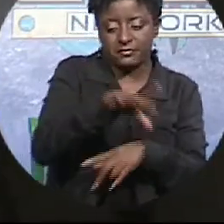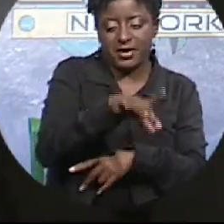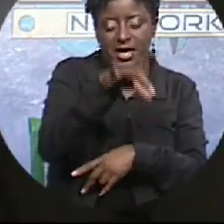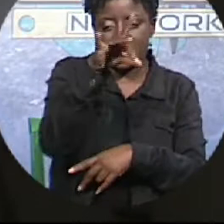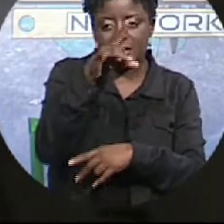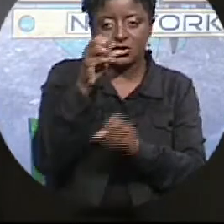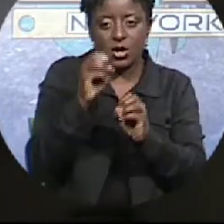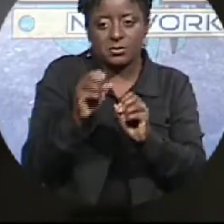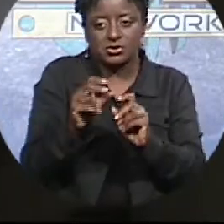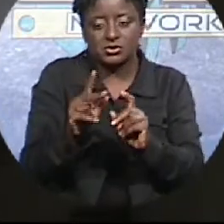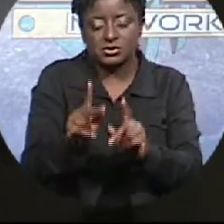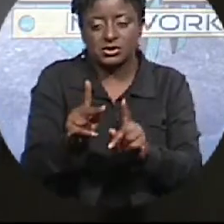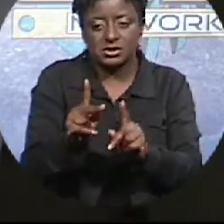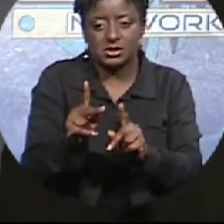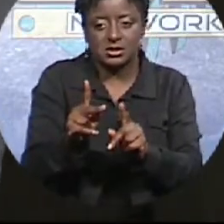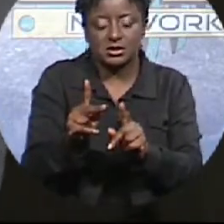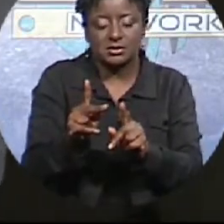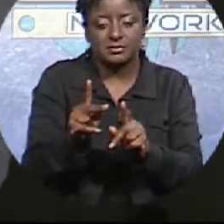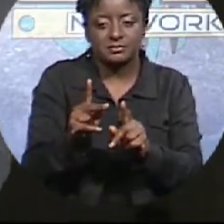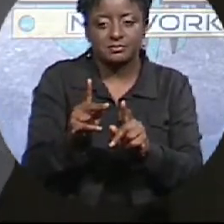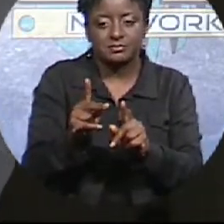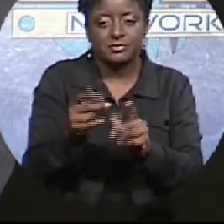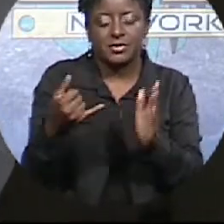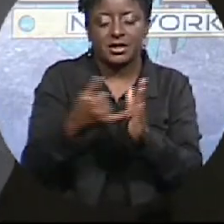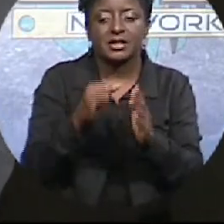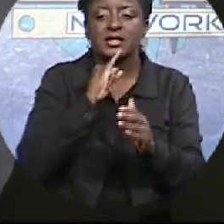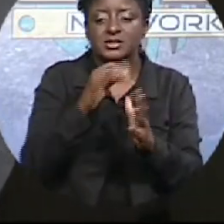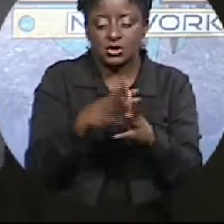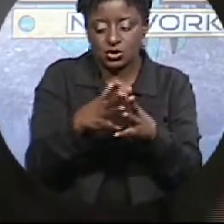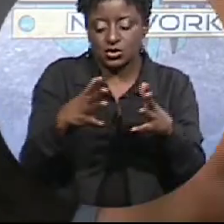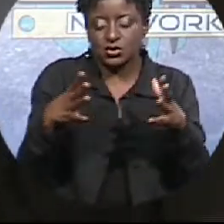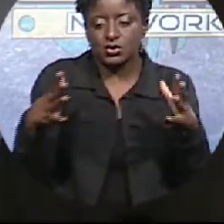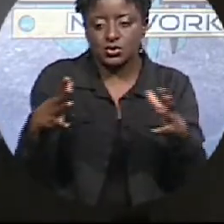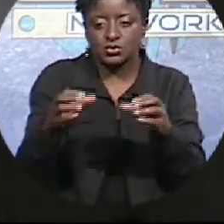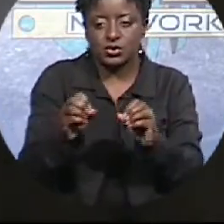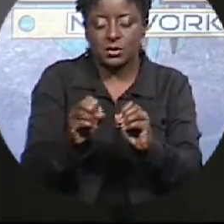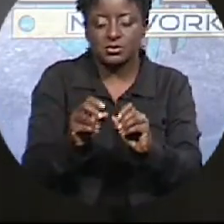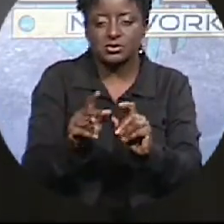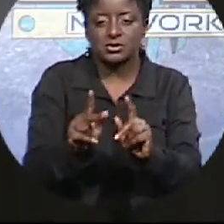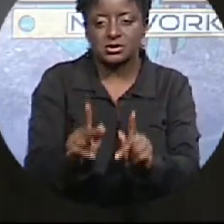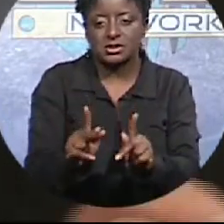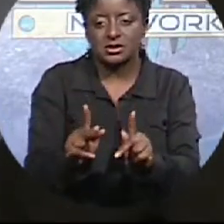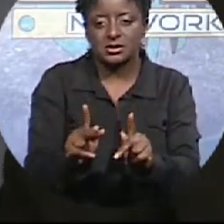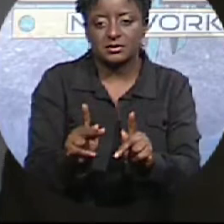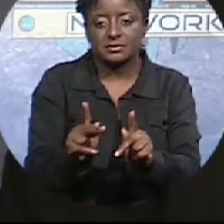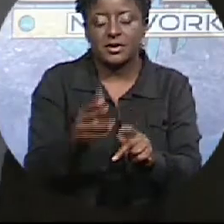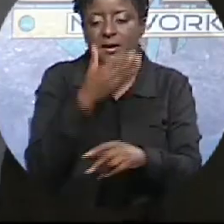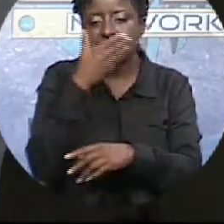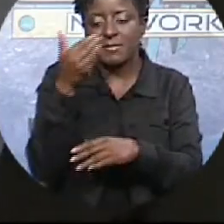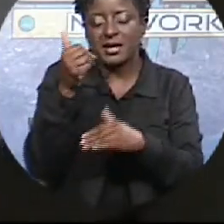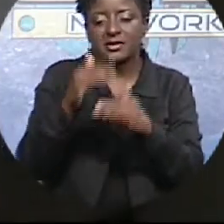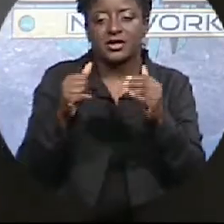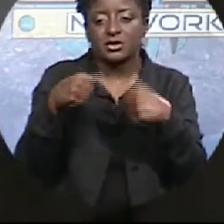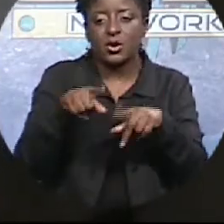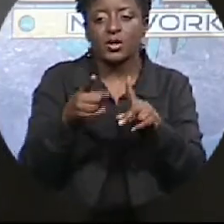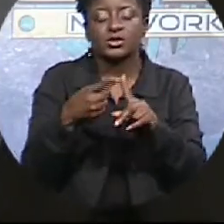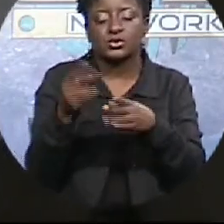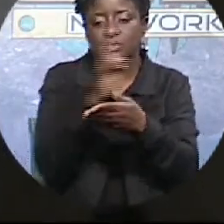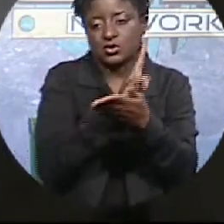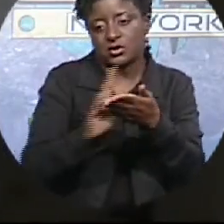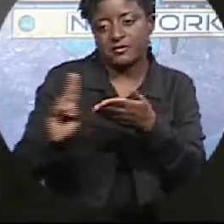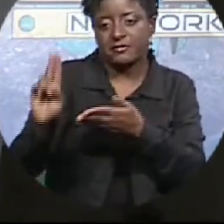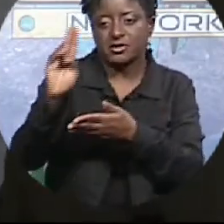investment capital. And so it is a huge opportunity. Basically, it's better than going to a university.